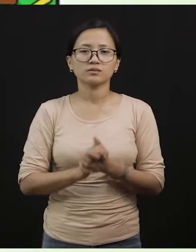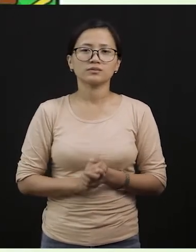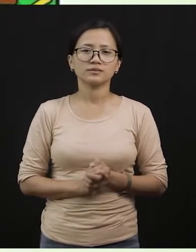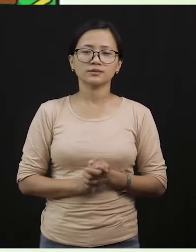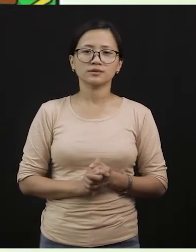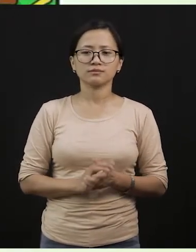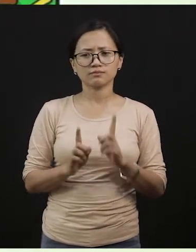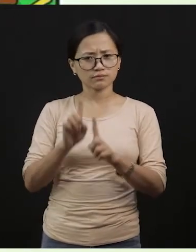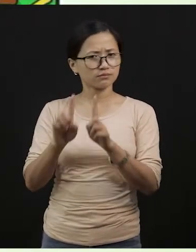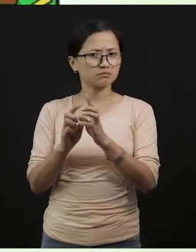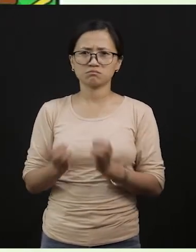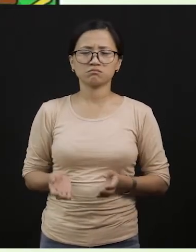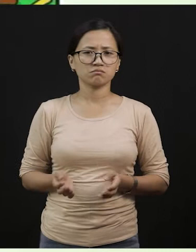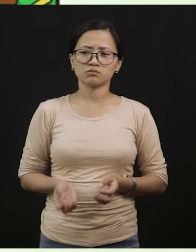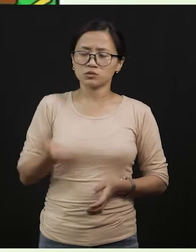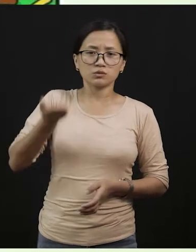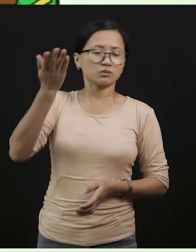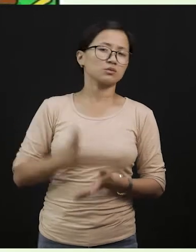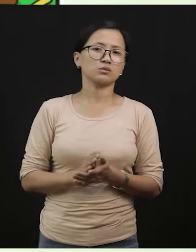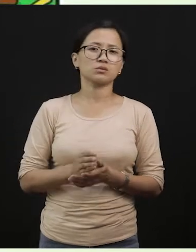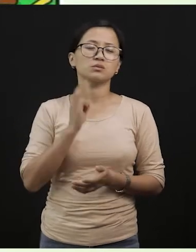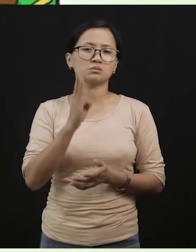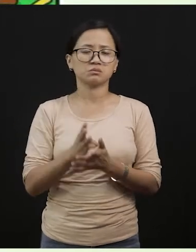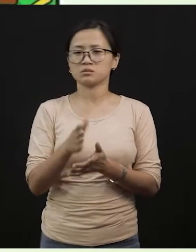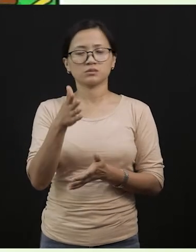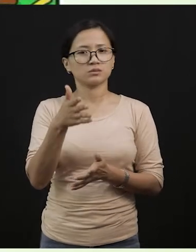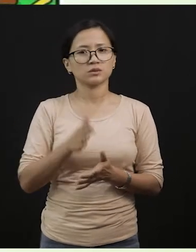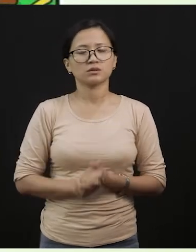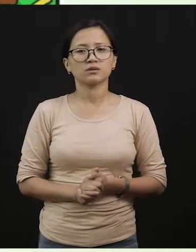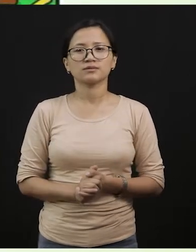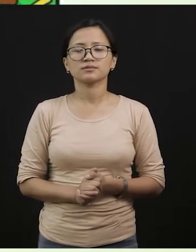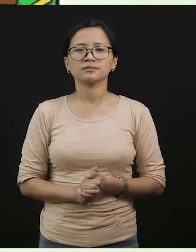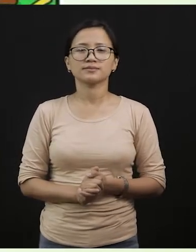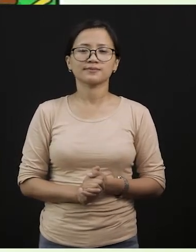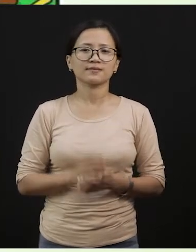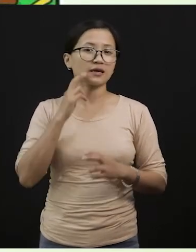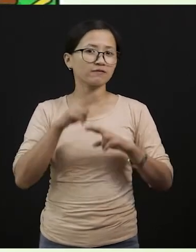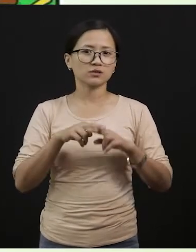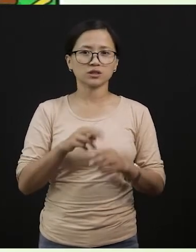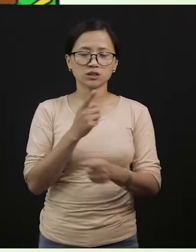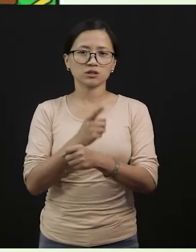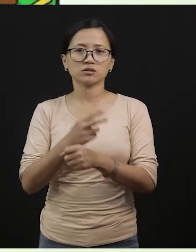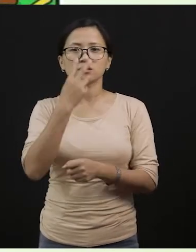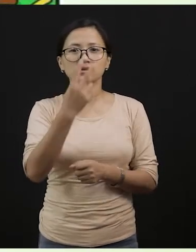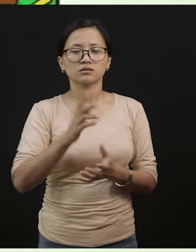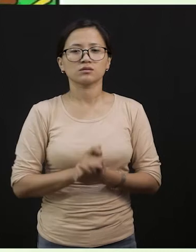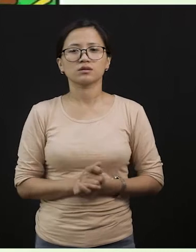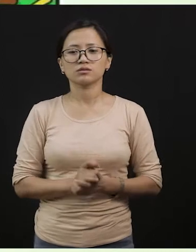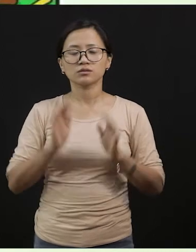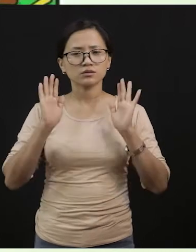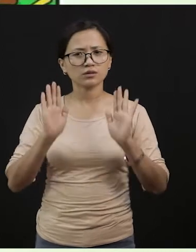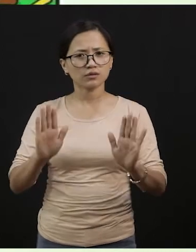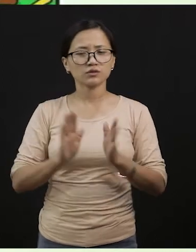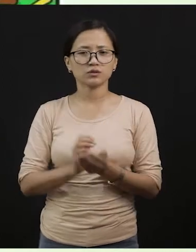cannot grow well. That is why we should not throw things on the roadside. Even if your teacher sees you or not, you still